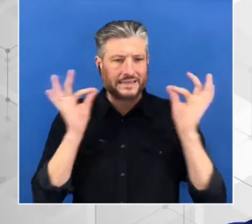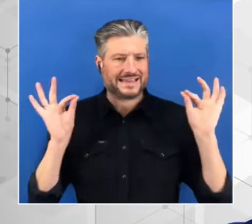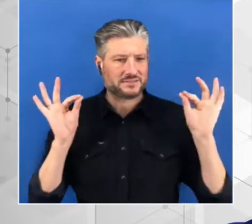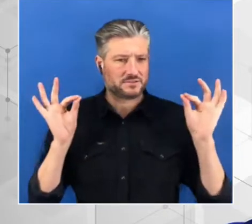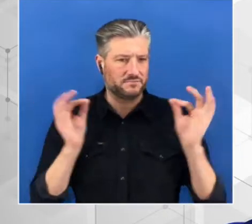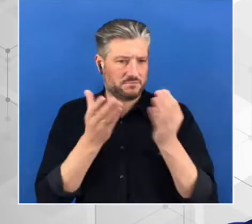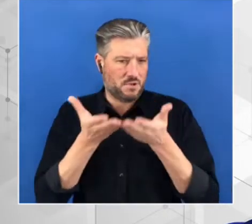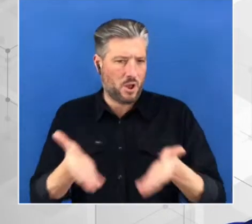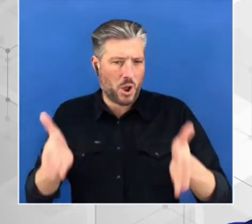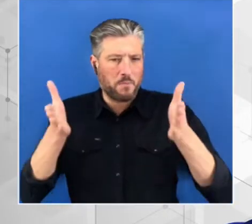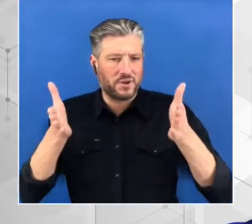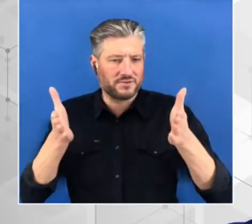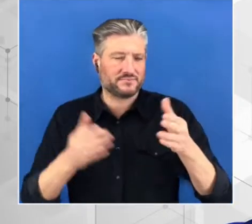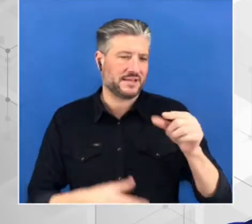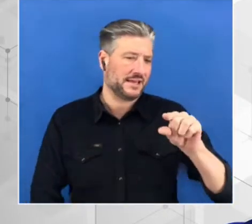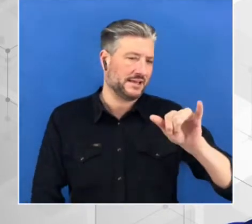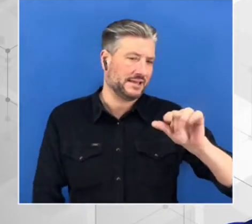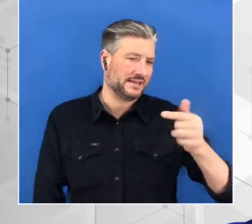surname.